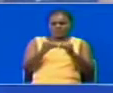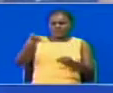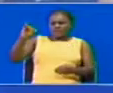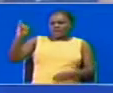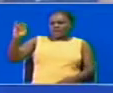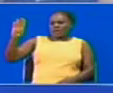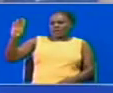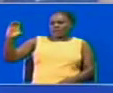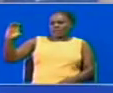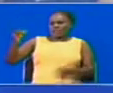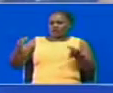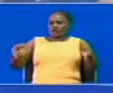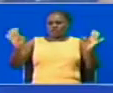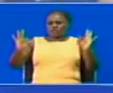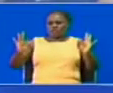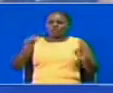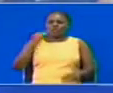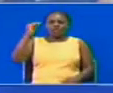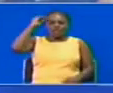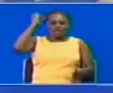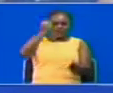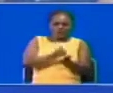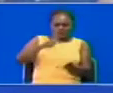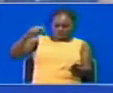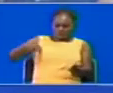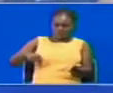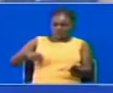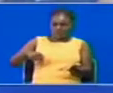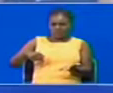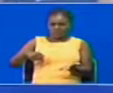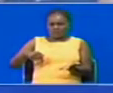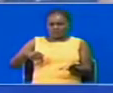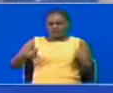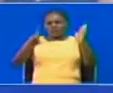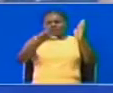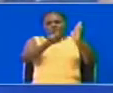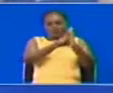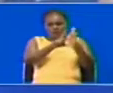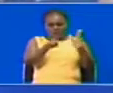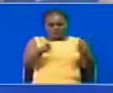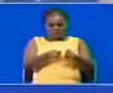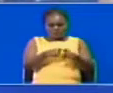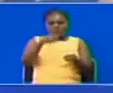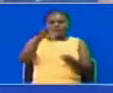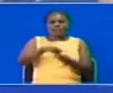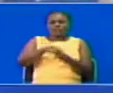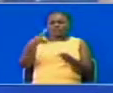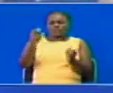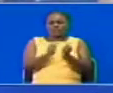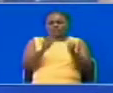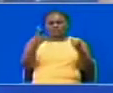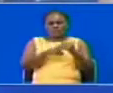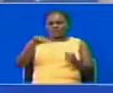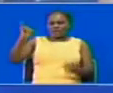at their head office in Nairobi here. And there is a challenge here in that the law, in as much as the election law 2016 says